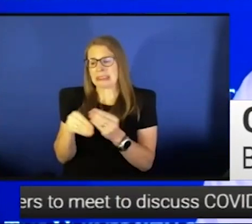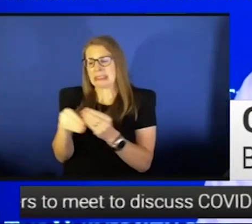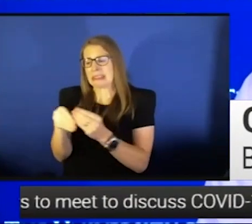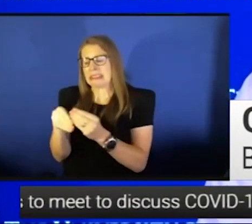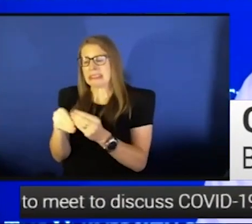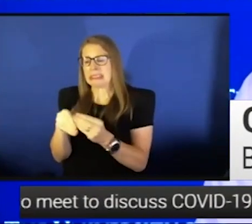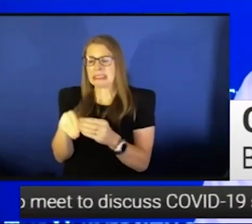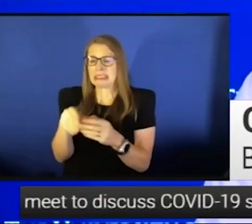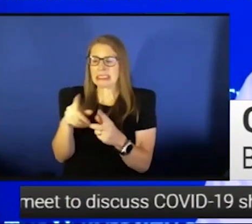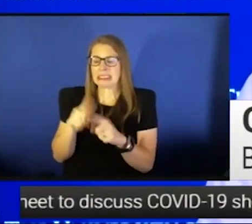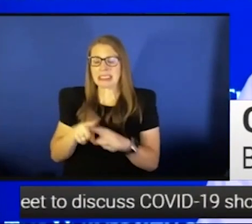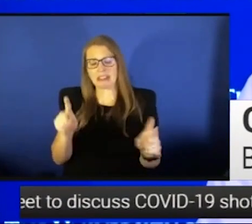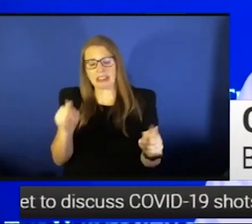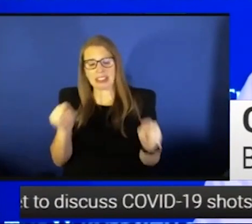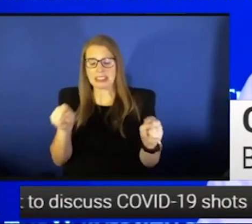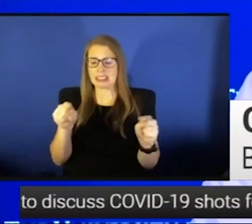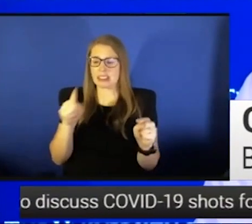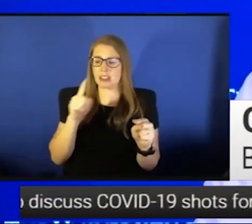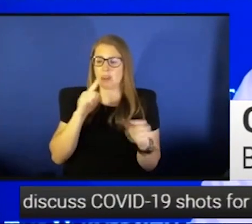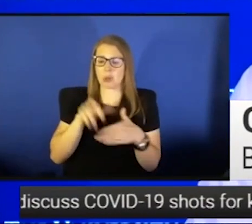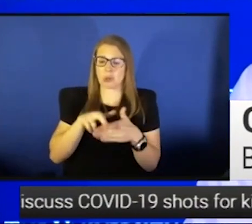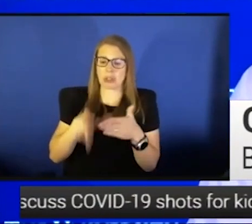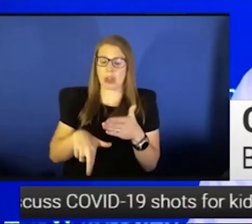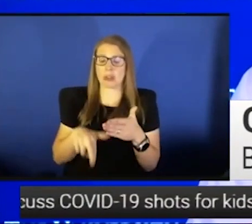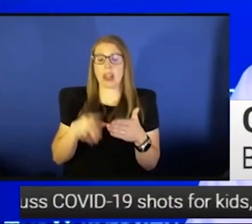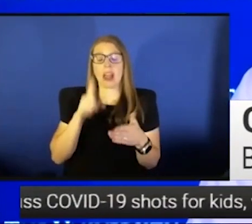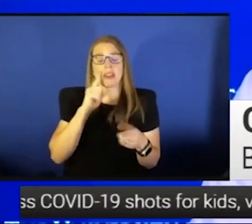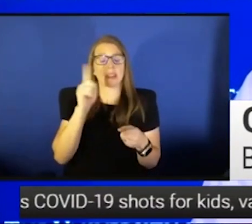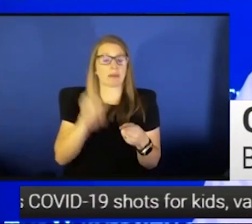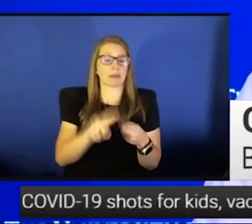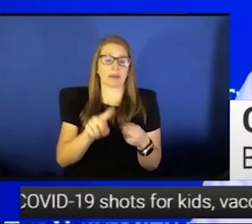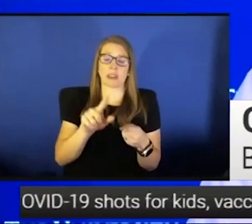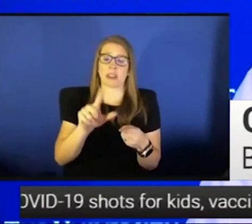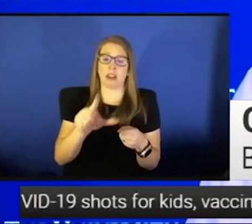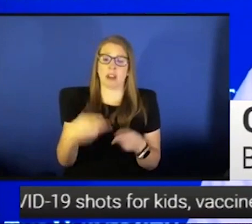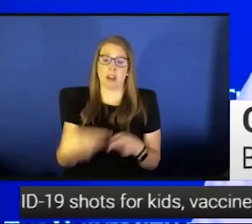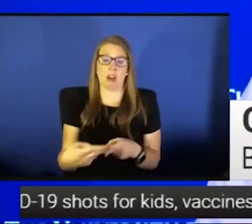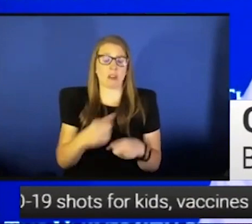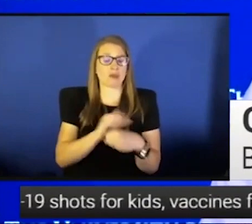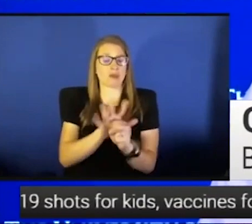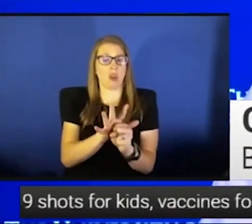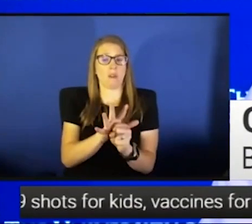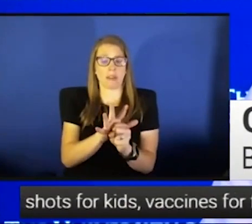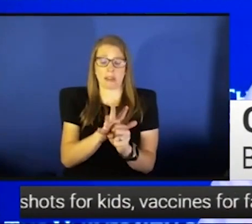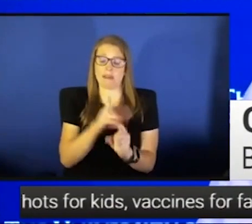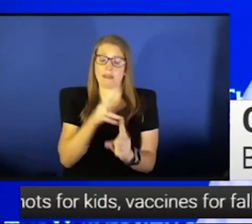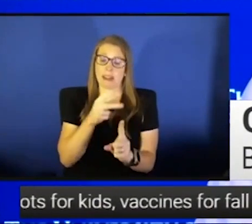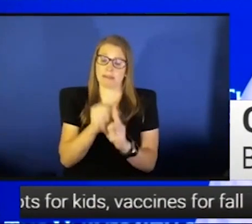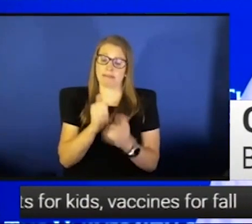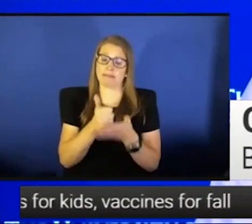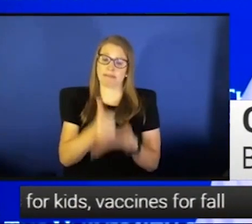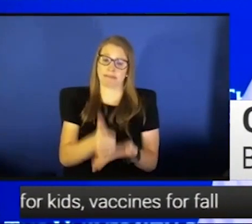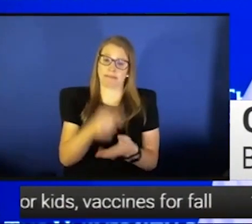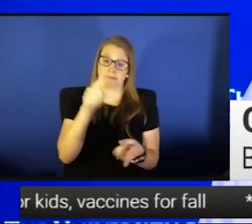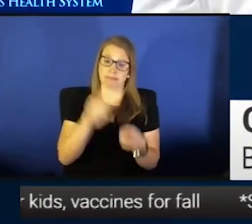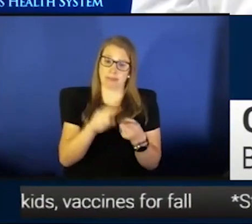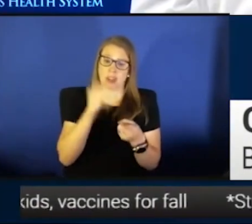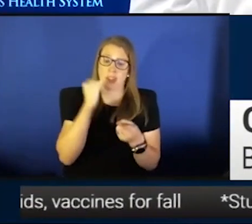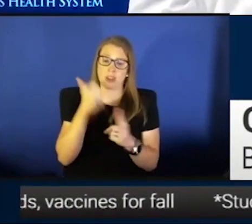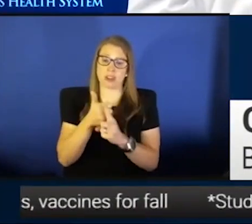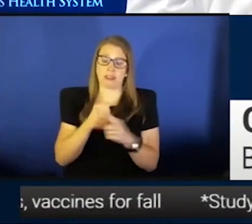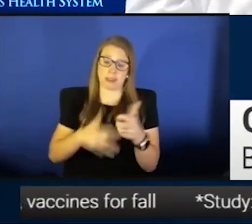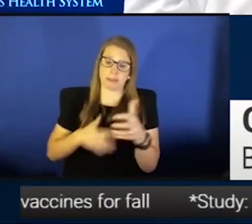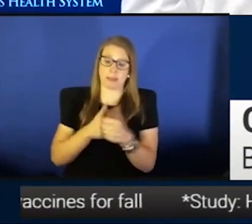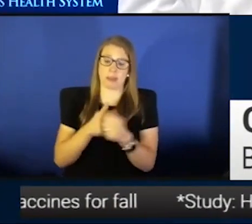reduction in the chance of long COVID, any long COVID symptoms, with vaccination, especially if you are up to date. So. Yeah, I think a